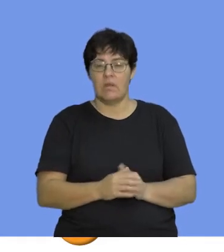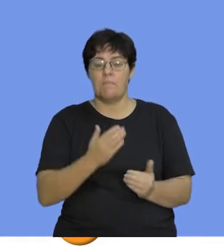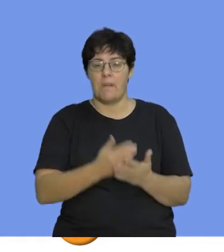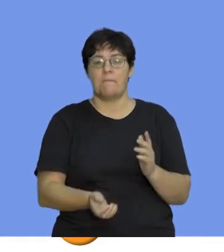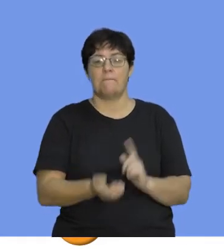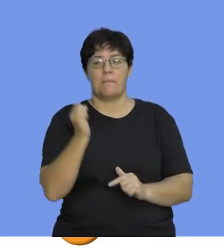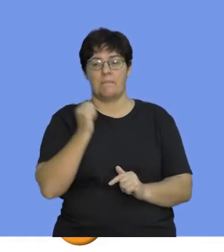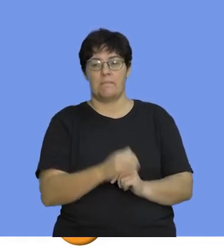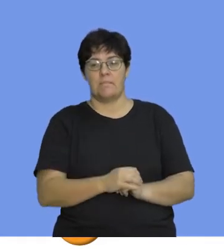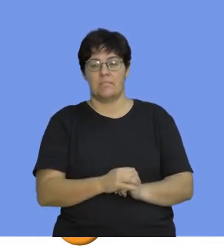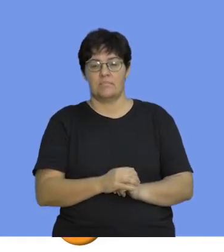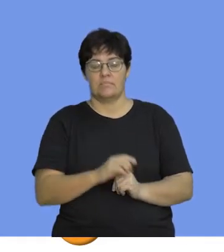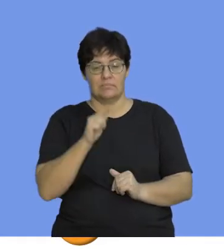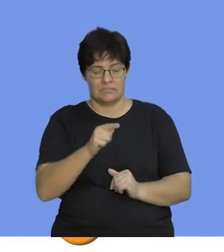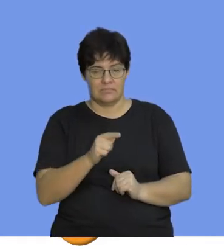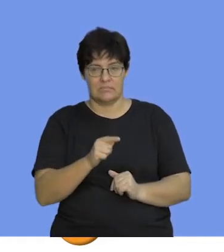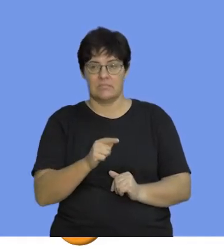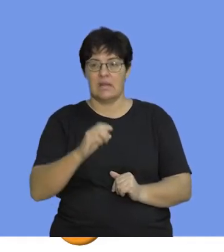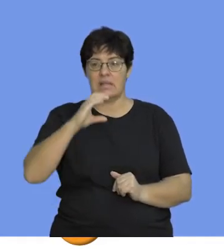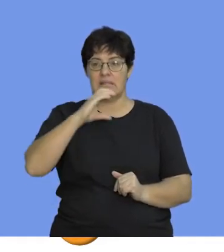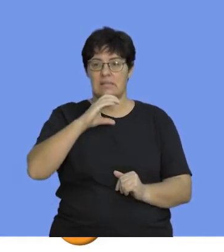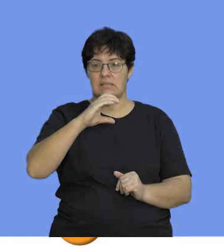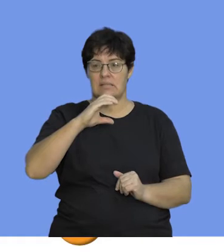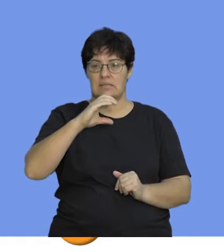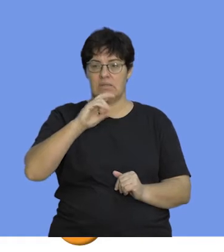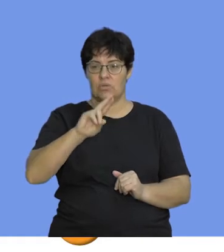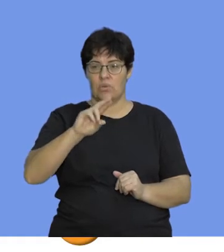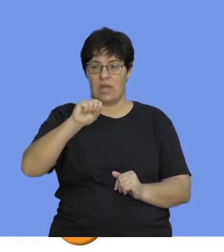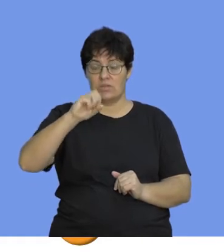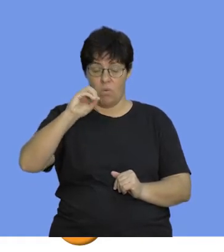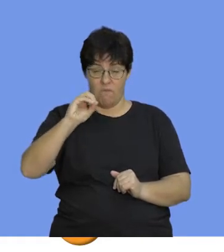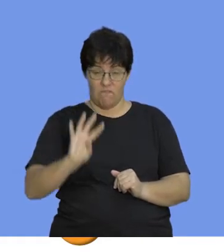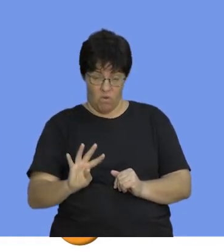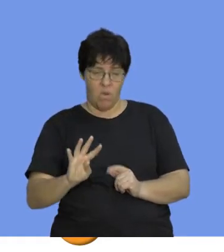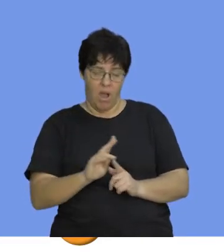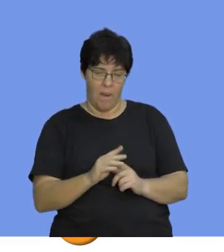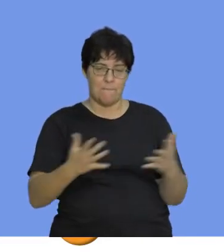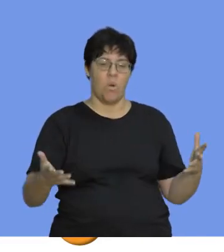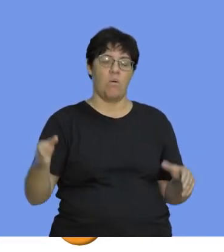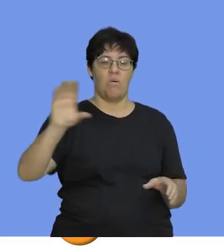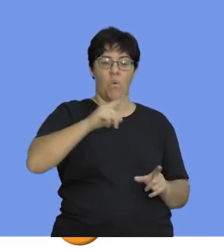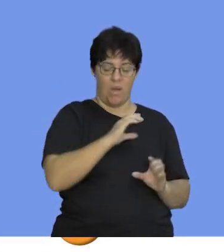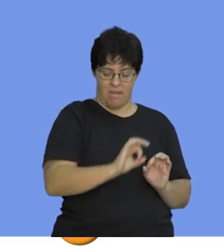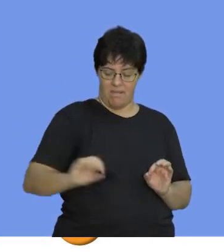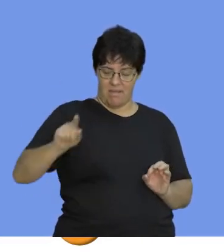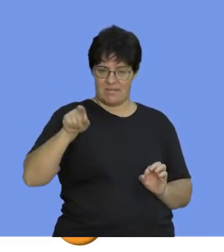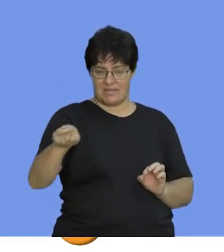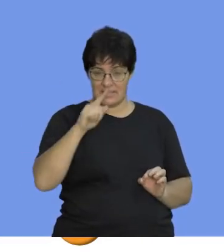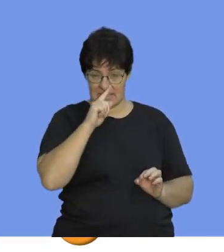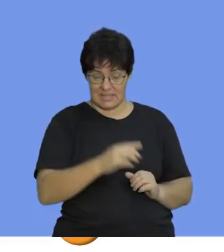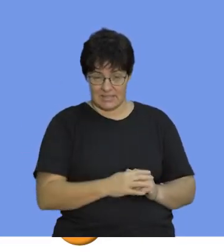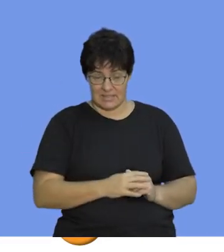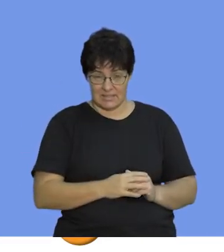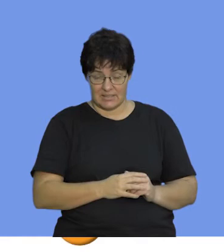to actually determine the amount of copper sulfate that was added into the solution, because we have the concentration.